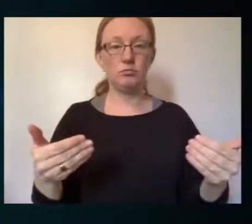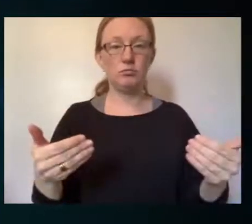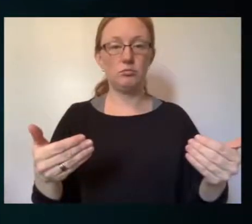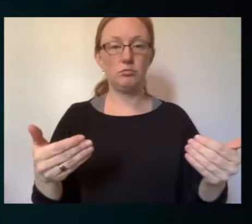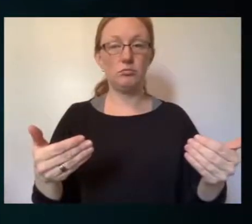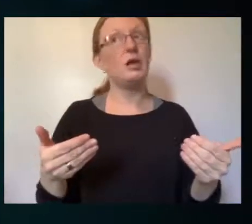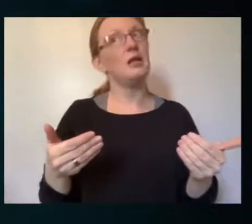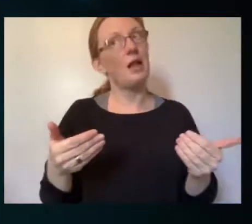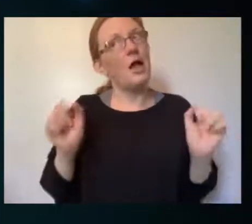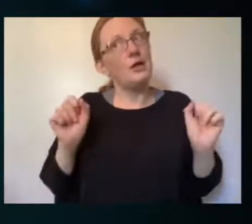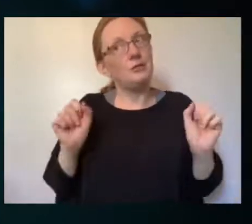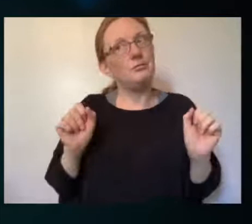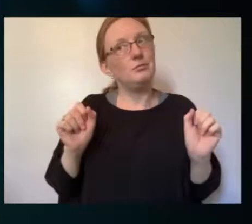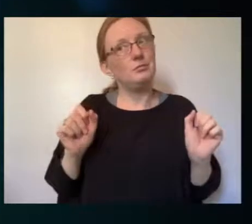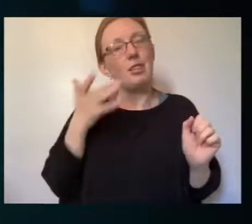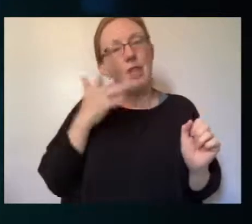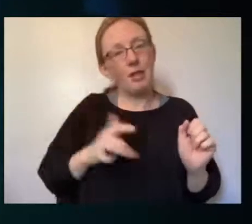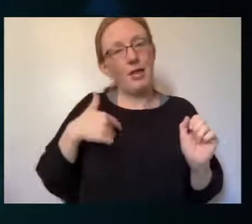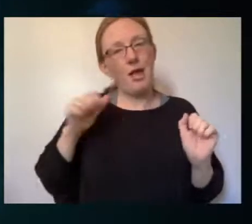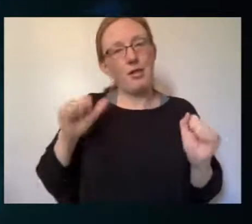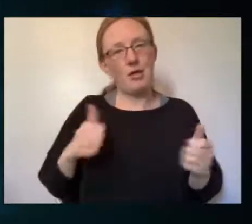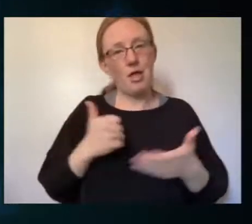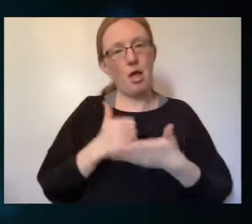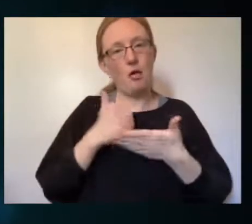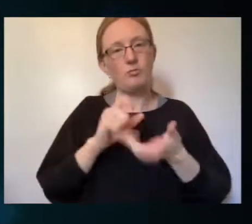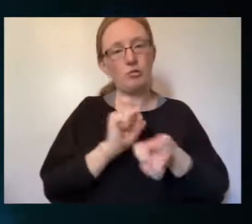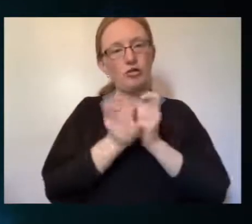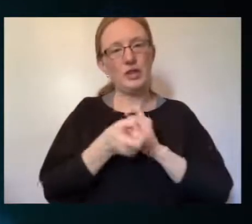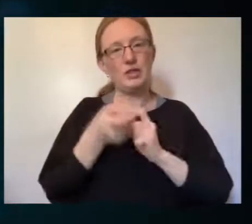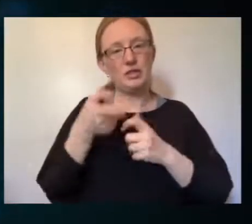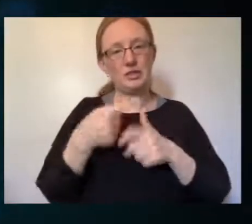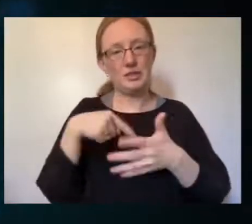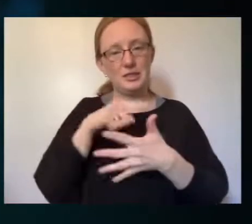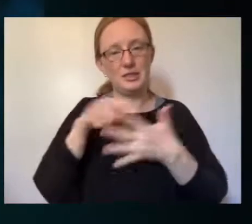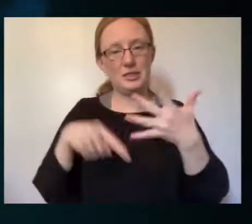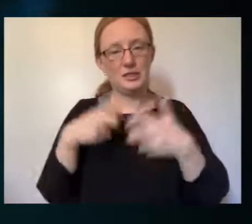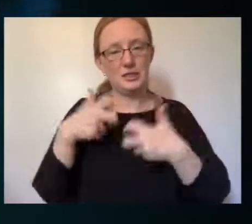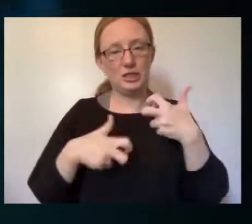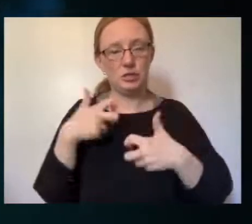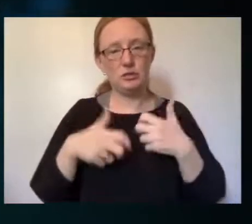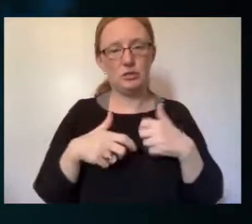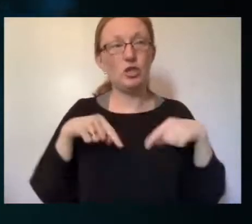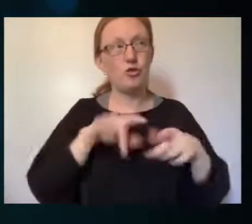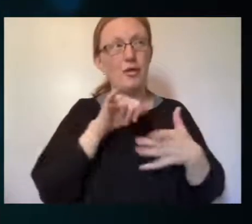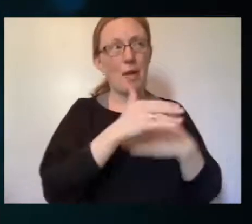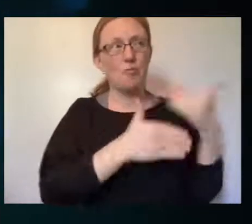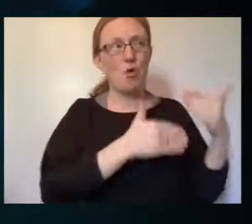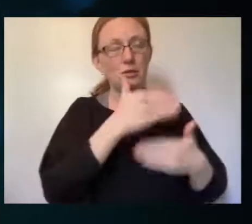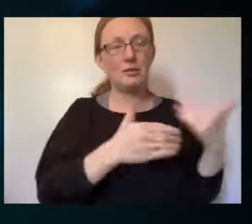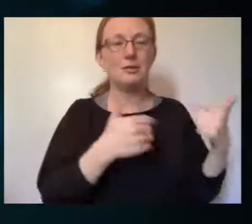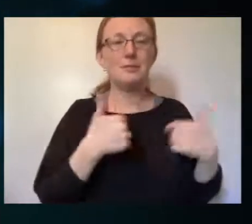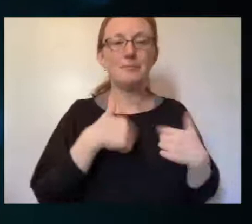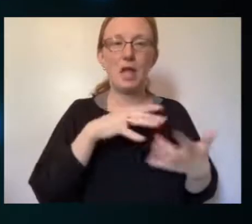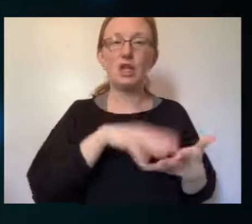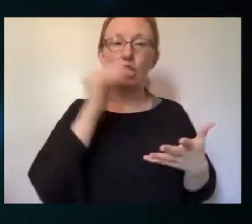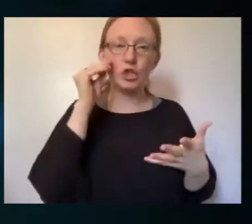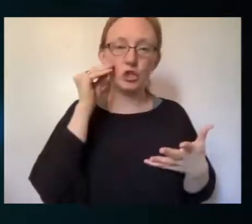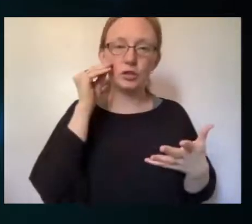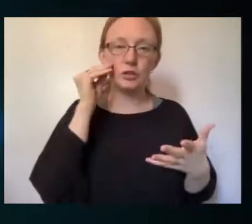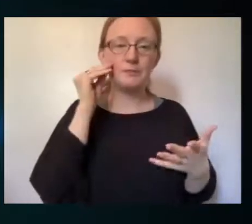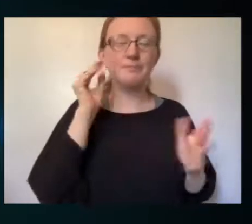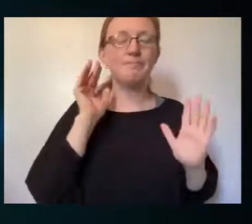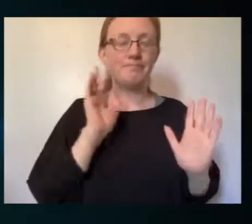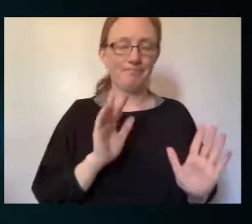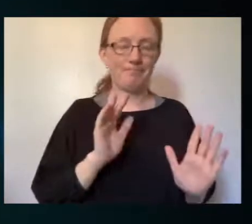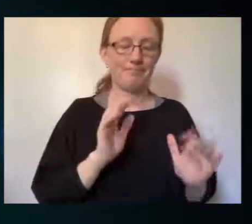some changes to how we approach these issues. And in the process, I've learned that in